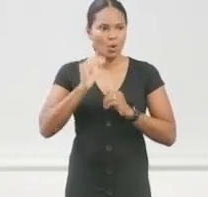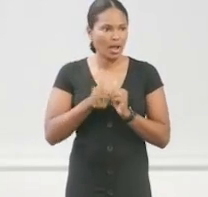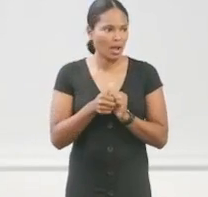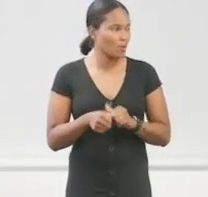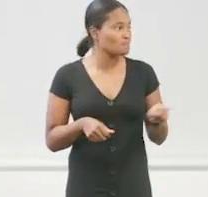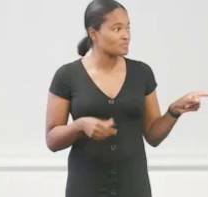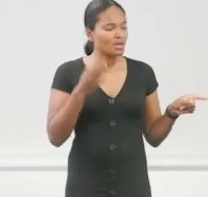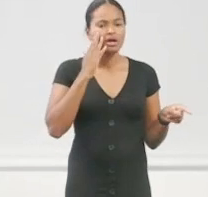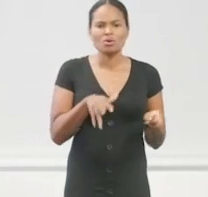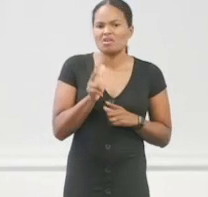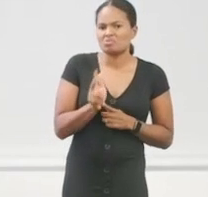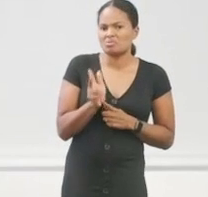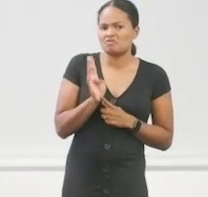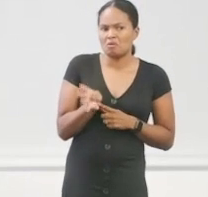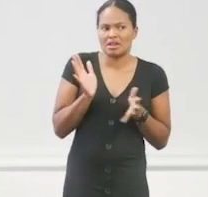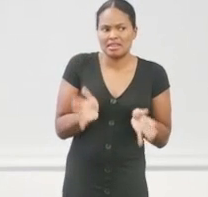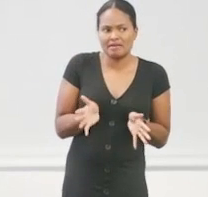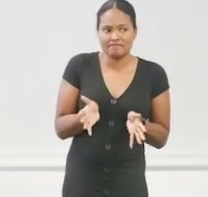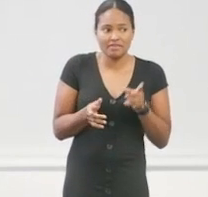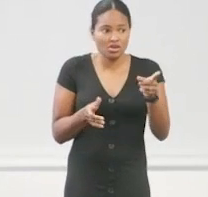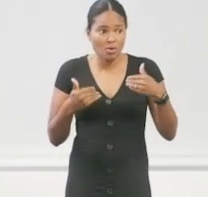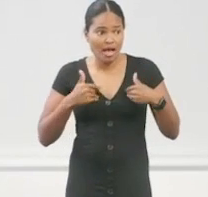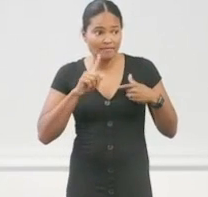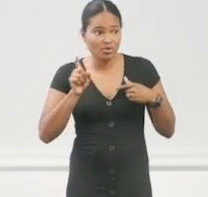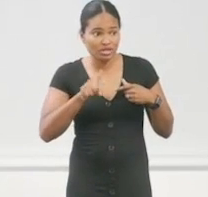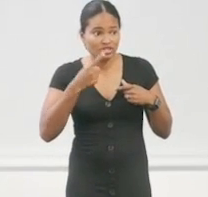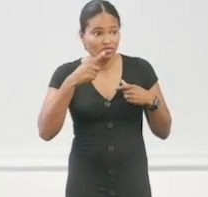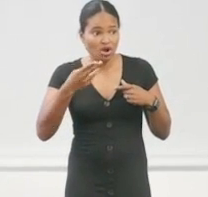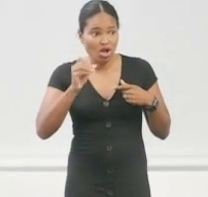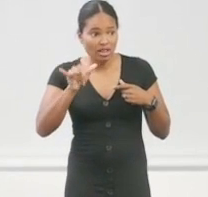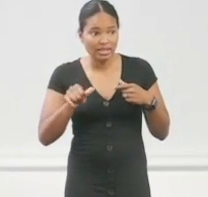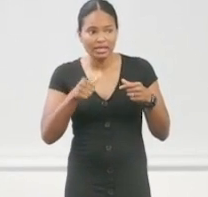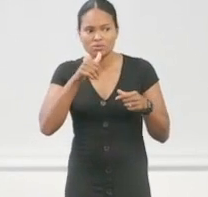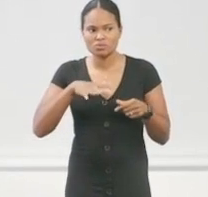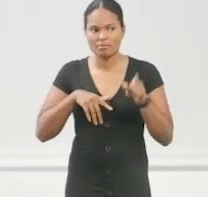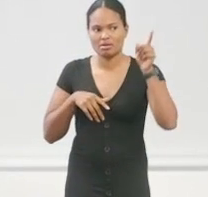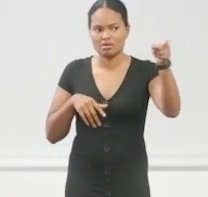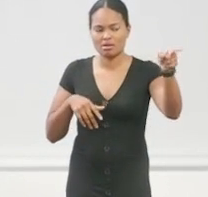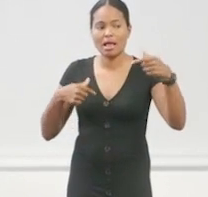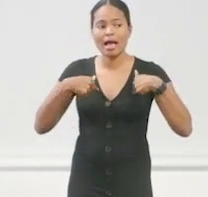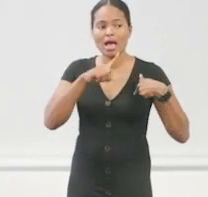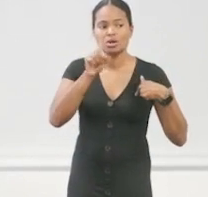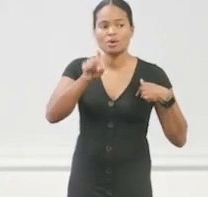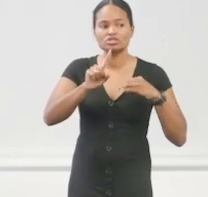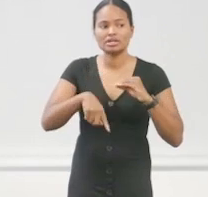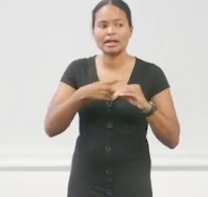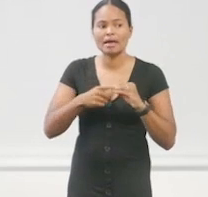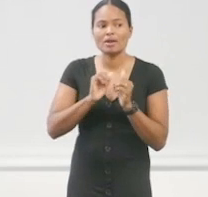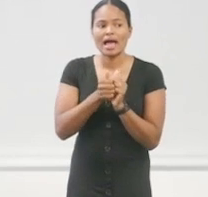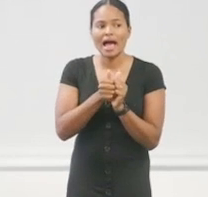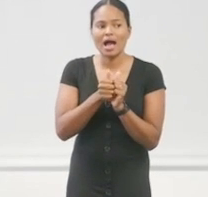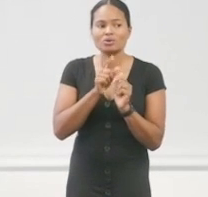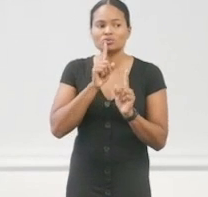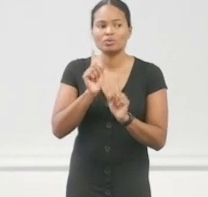minutes. Does anybody have any questions for Holly or for, yes? I had a question about how you report